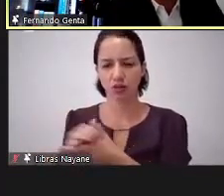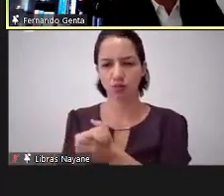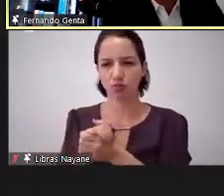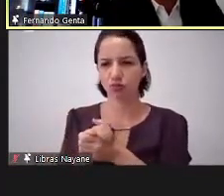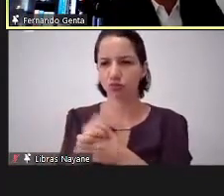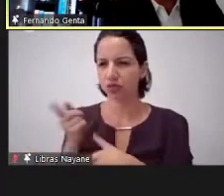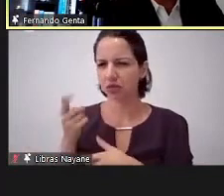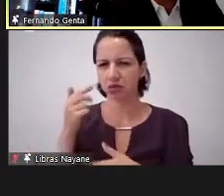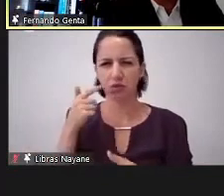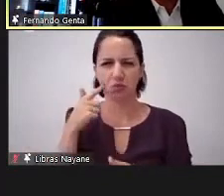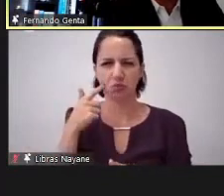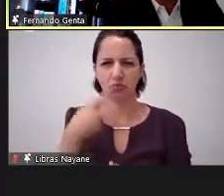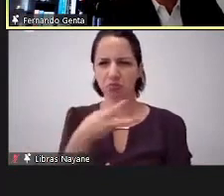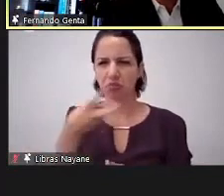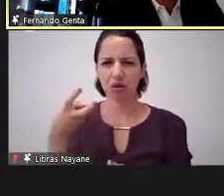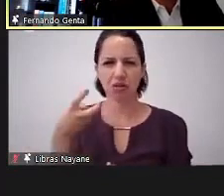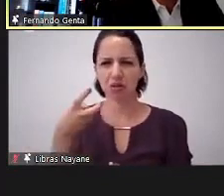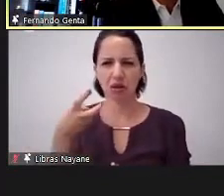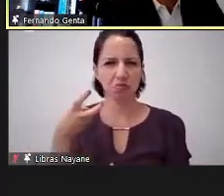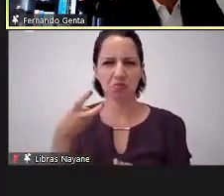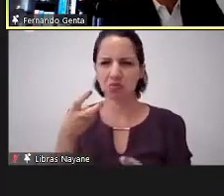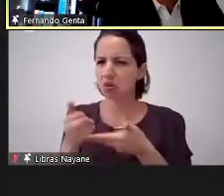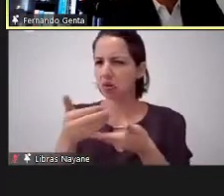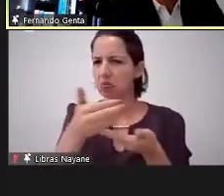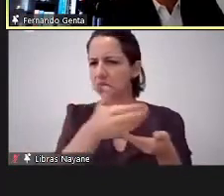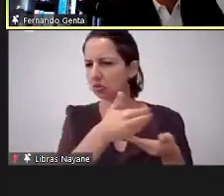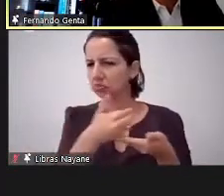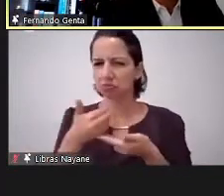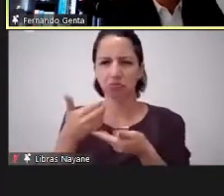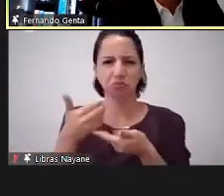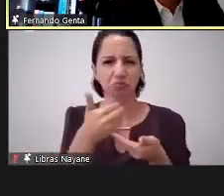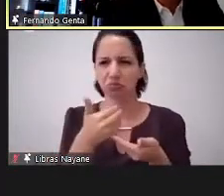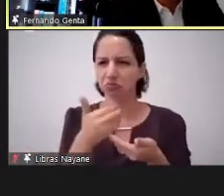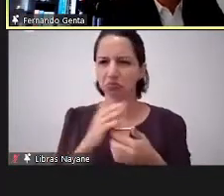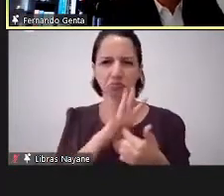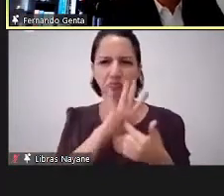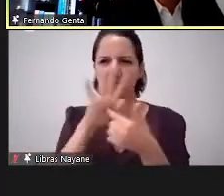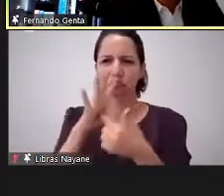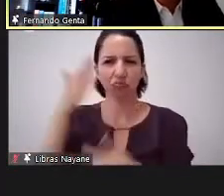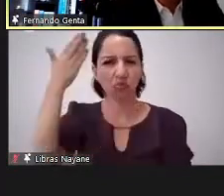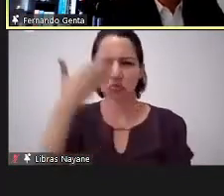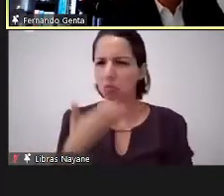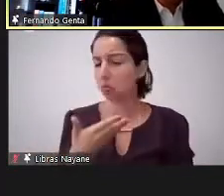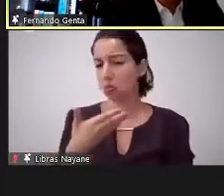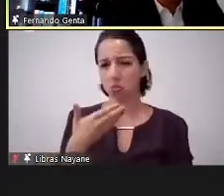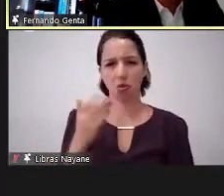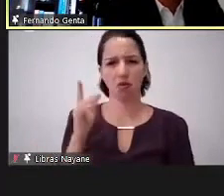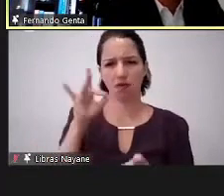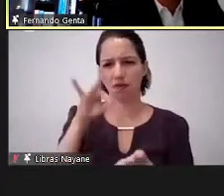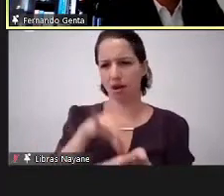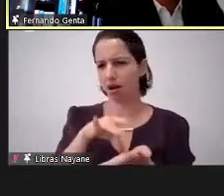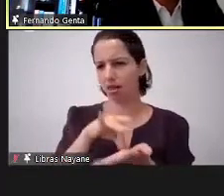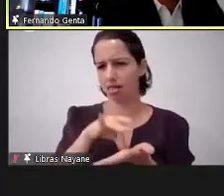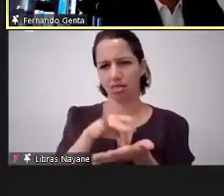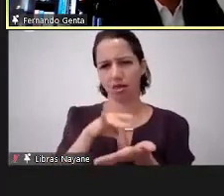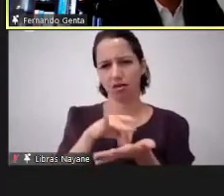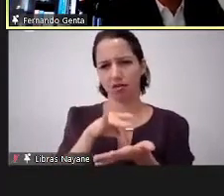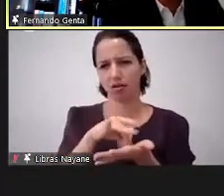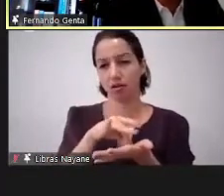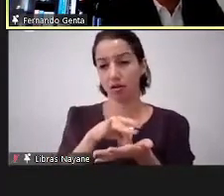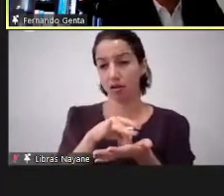We see that we cannot rely on the information, the